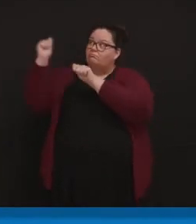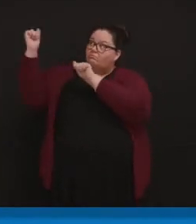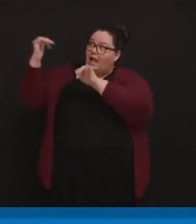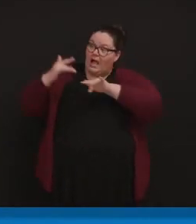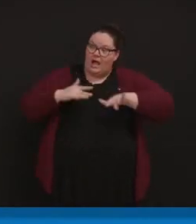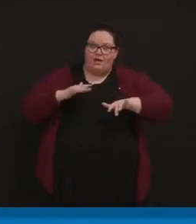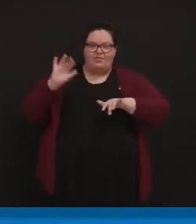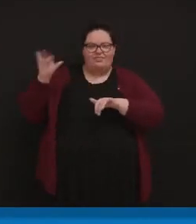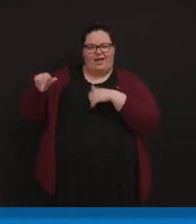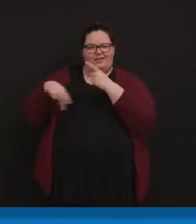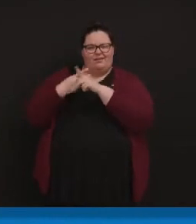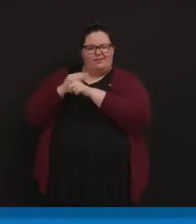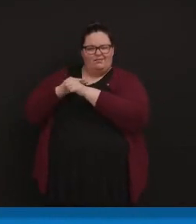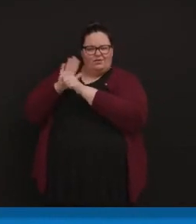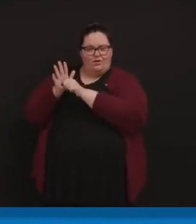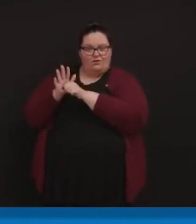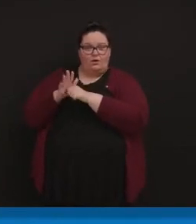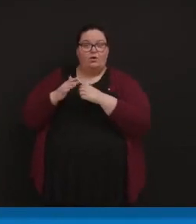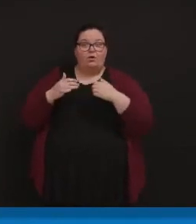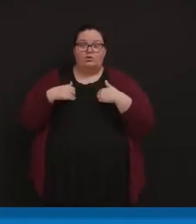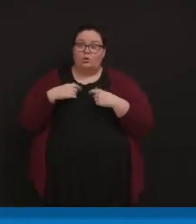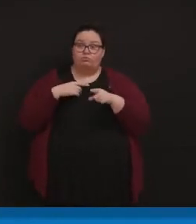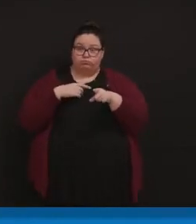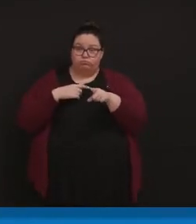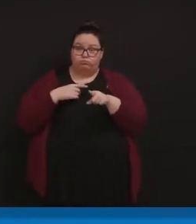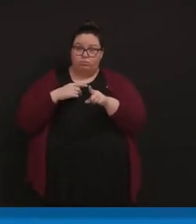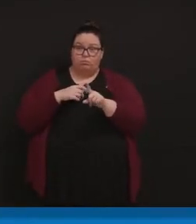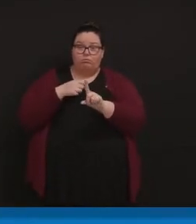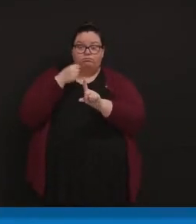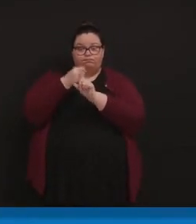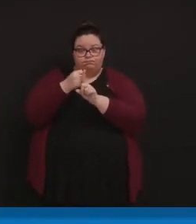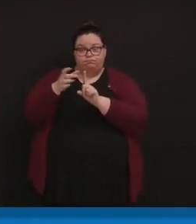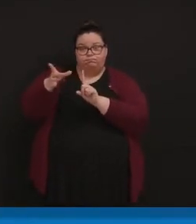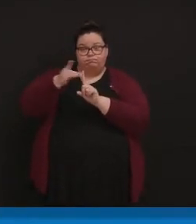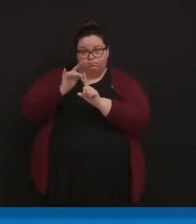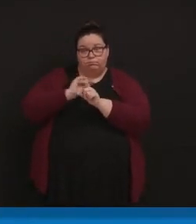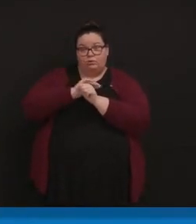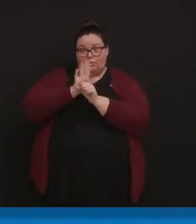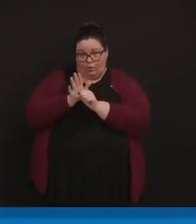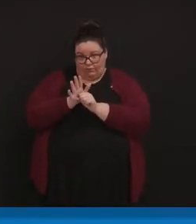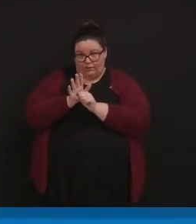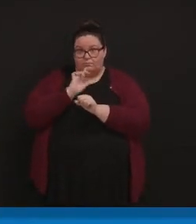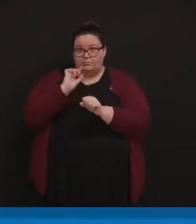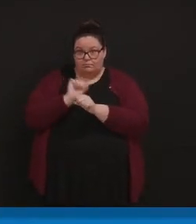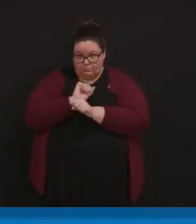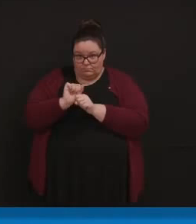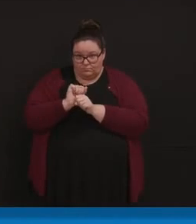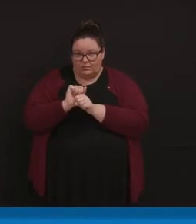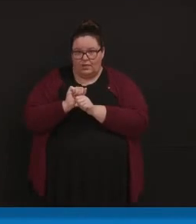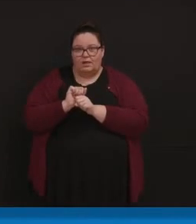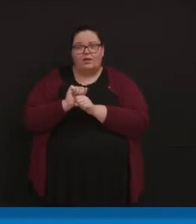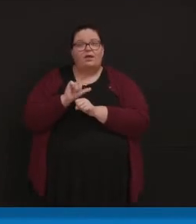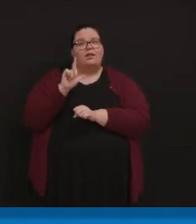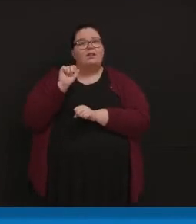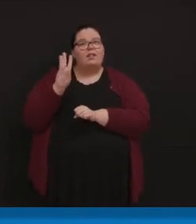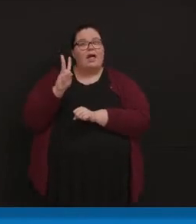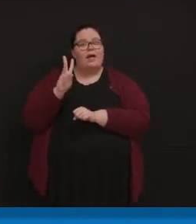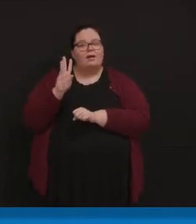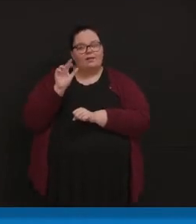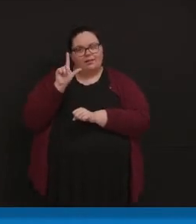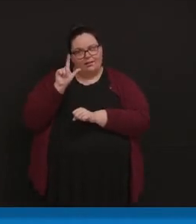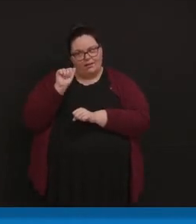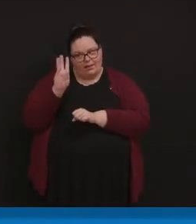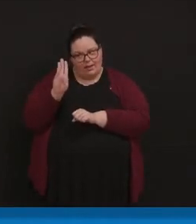criteria in terms of sending the samples of somebody who's tested positive for COVID-19 to the National Microbiology Laboratory in